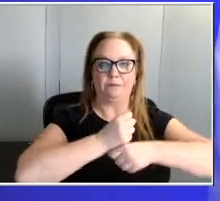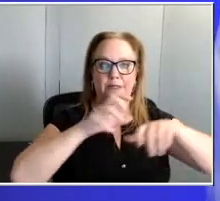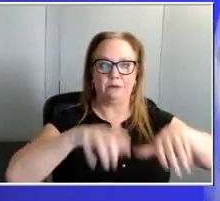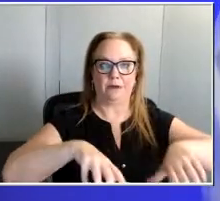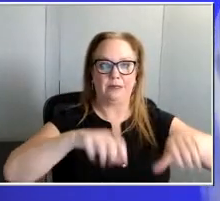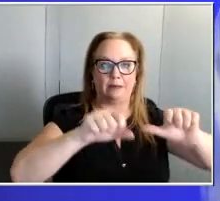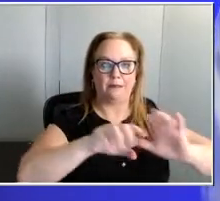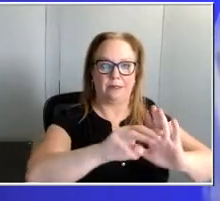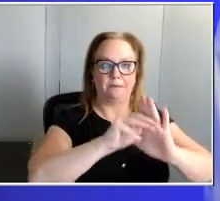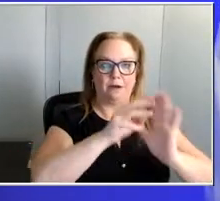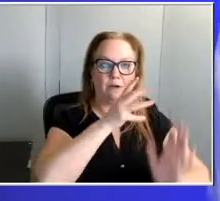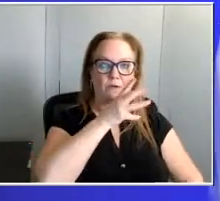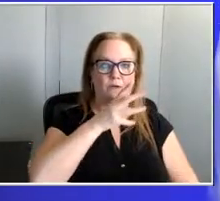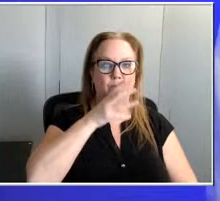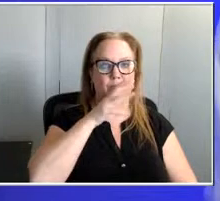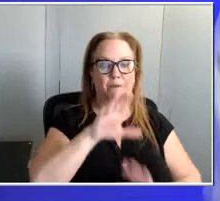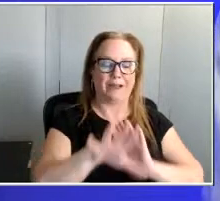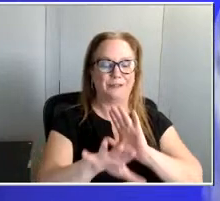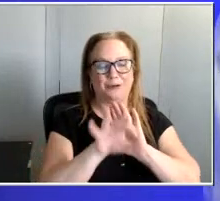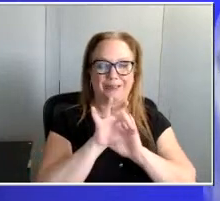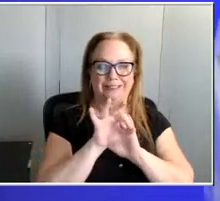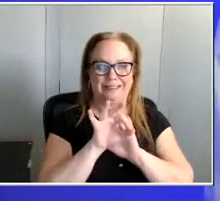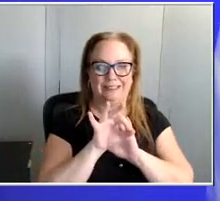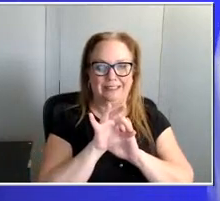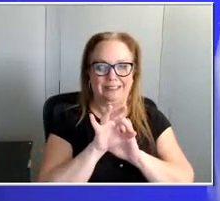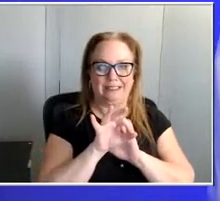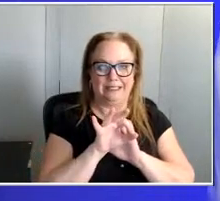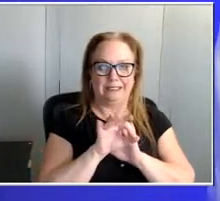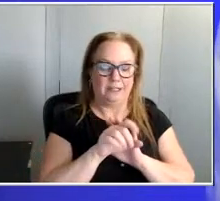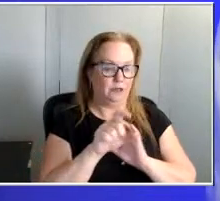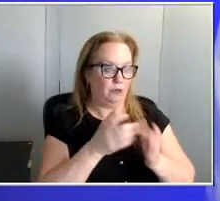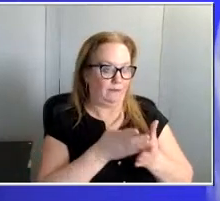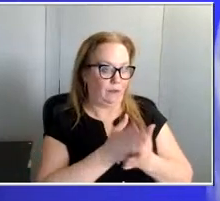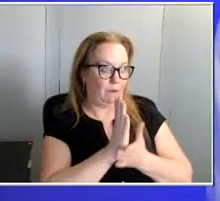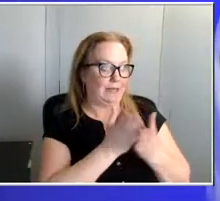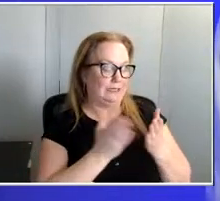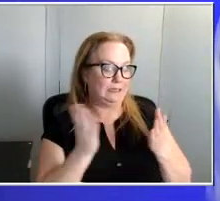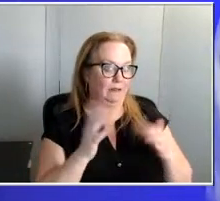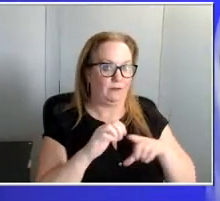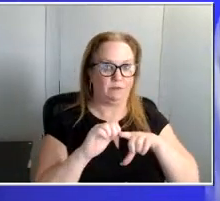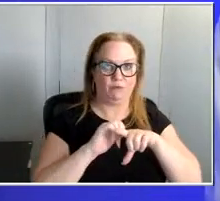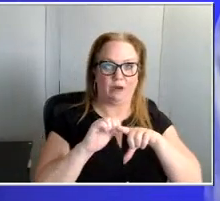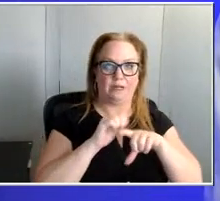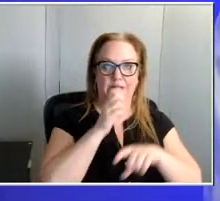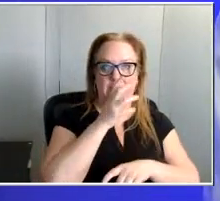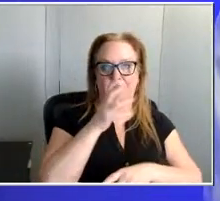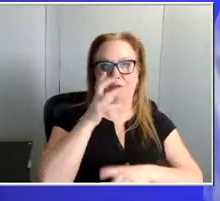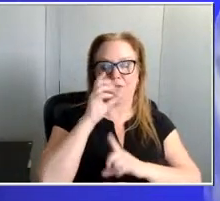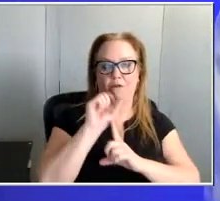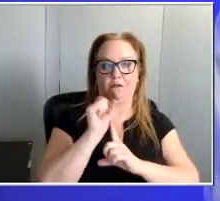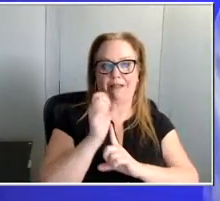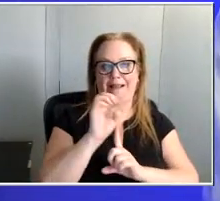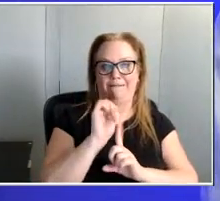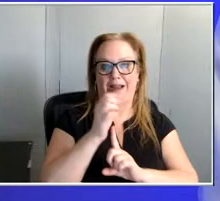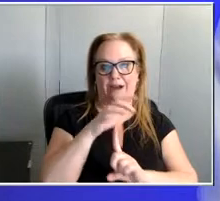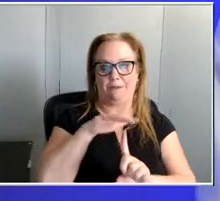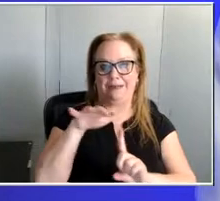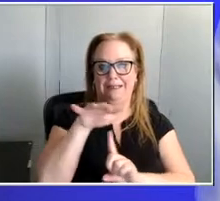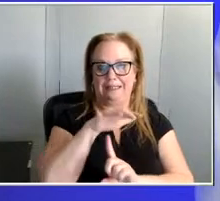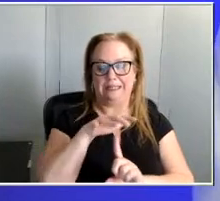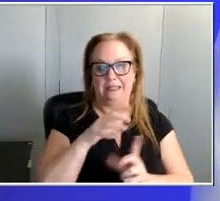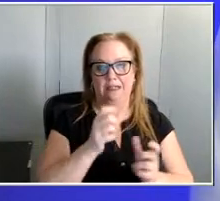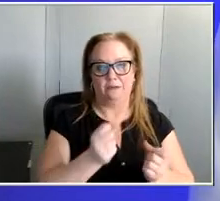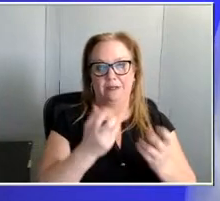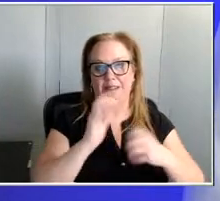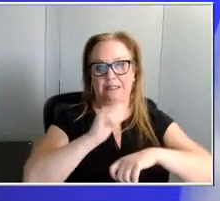model rural by choice. And do you have the right stuff to practice in a rural setting? And so much of it is